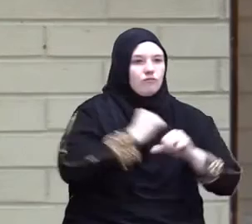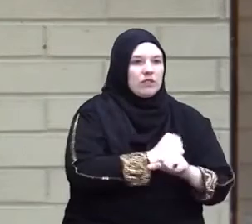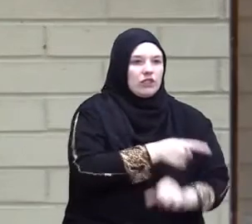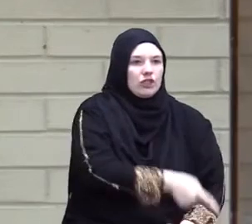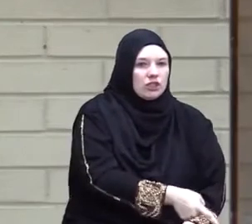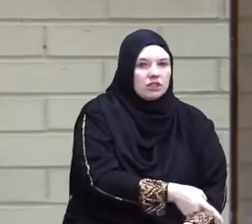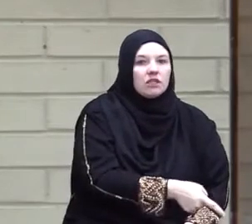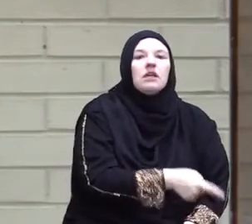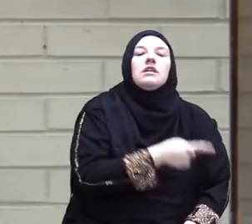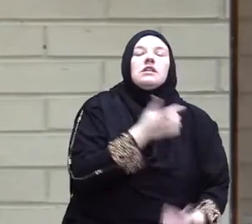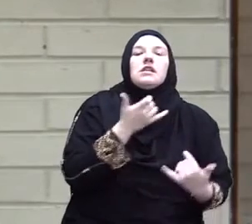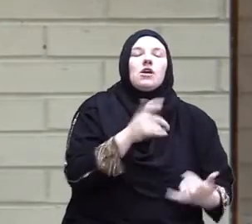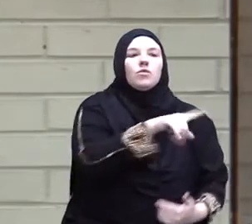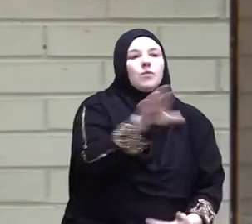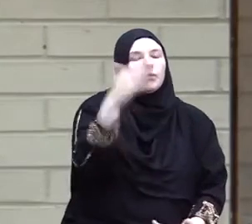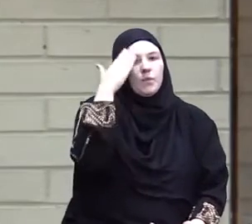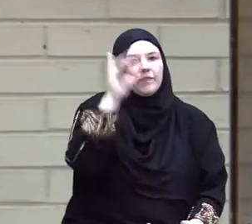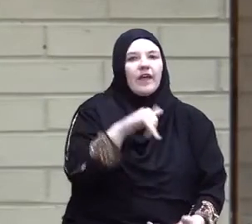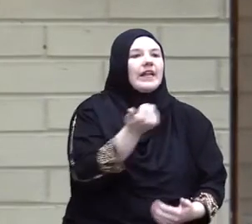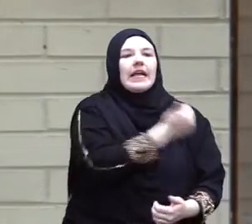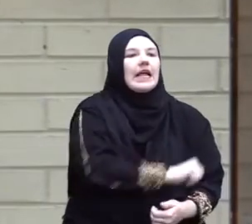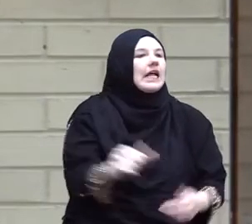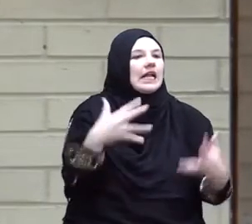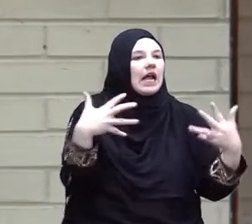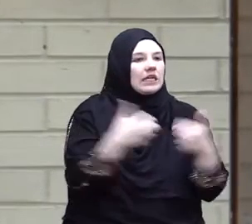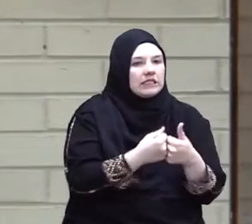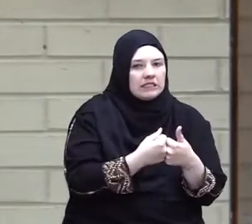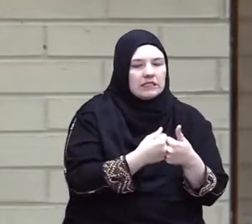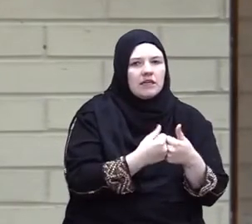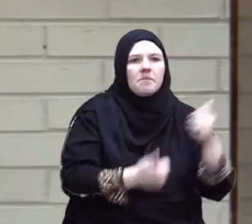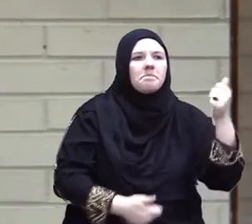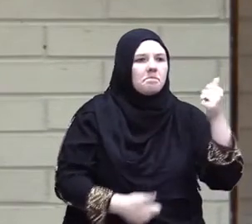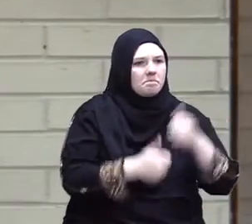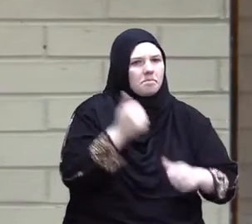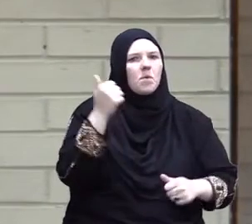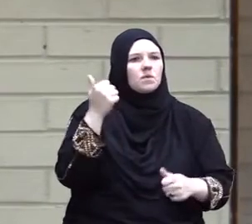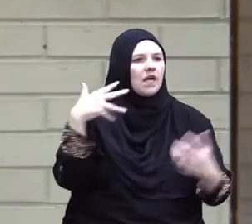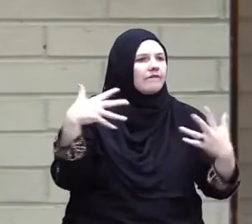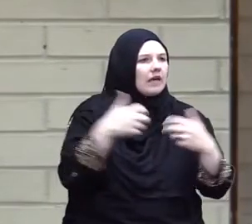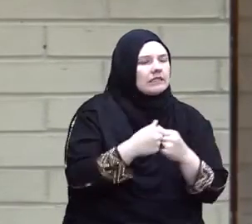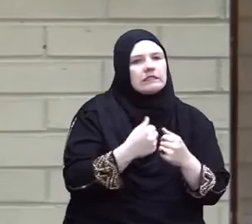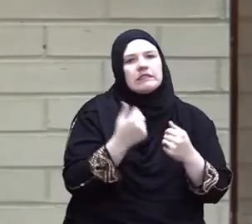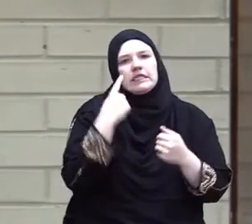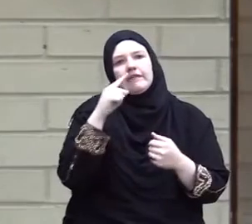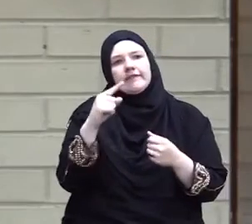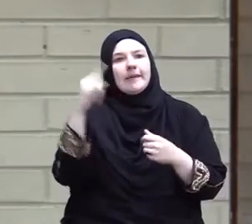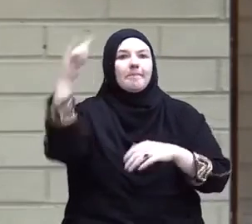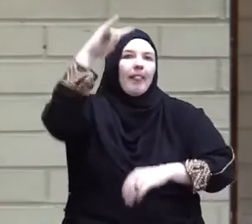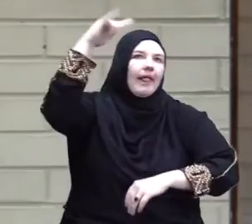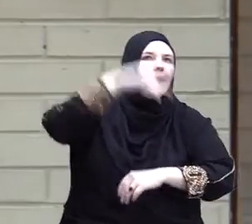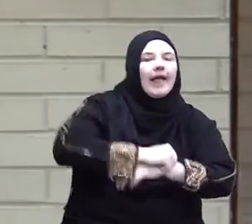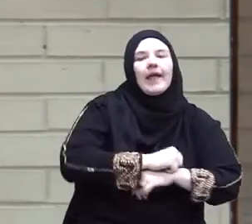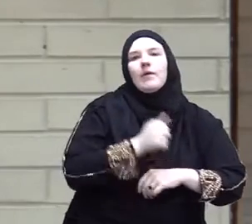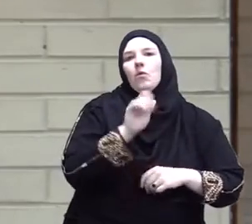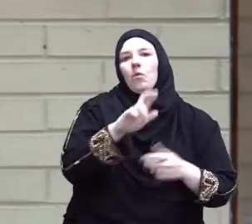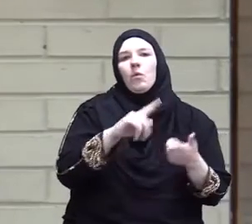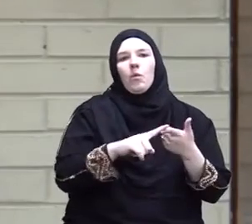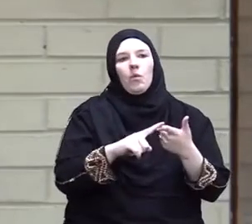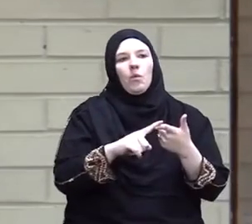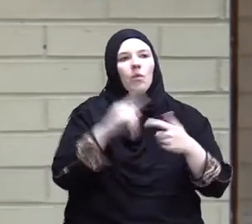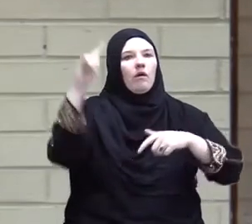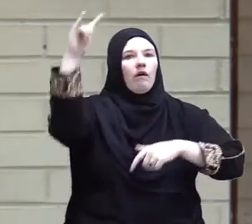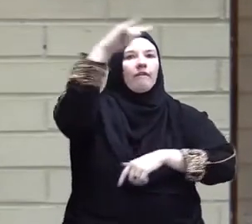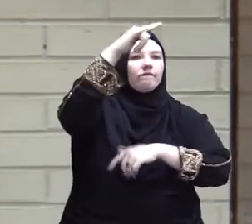You know that in any accident, most of the accidents, whether it is a plane crash or plane